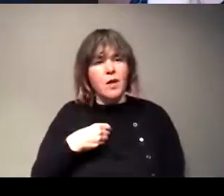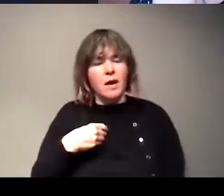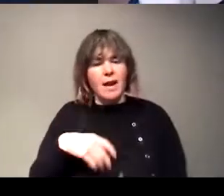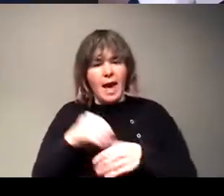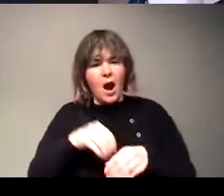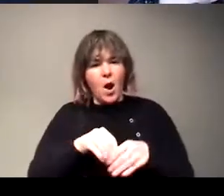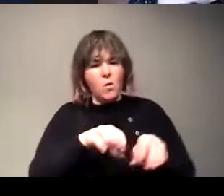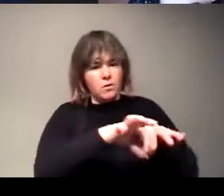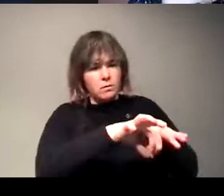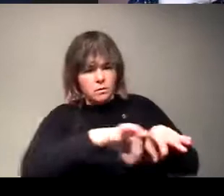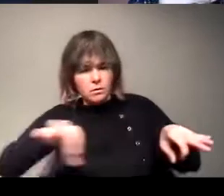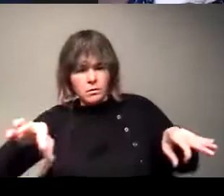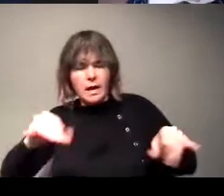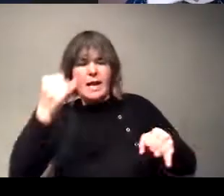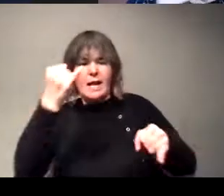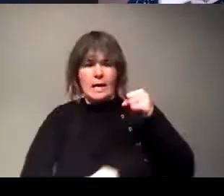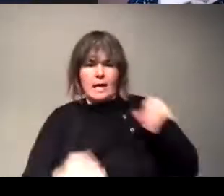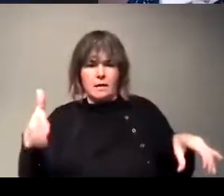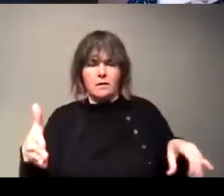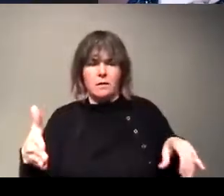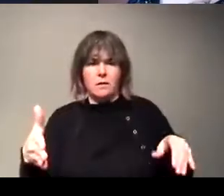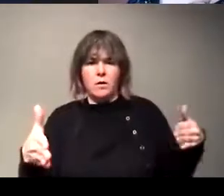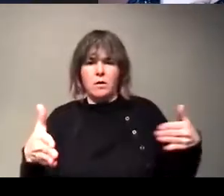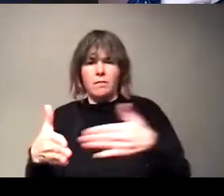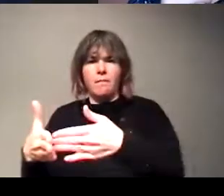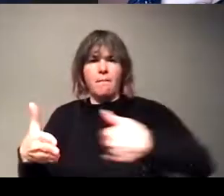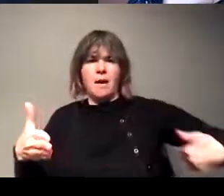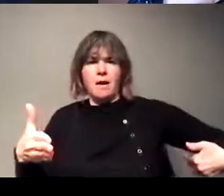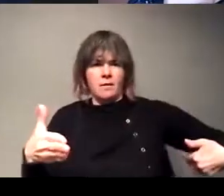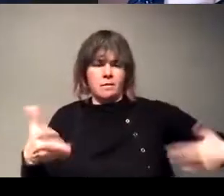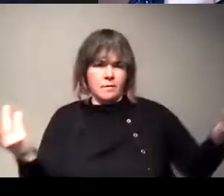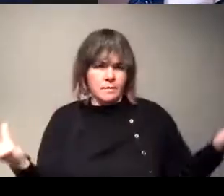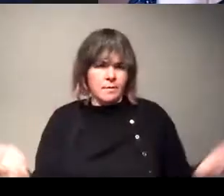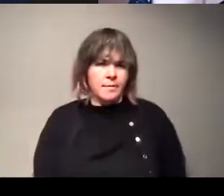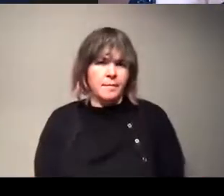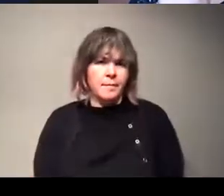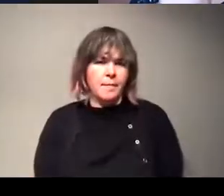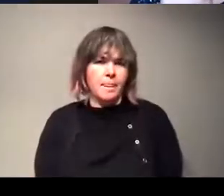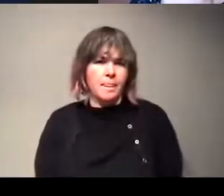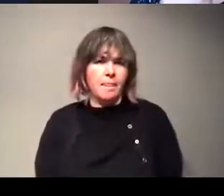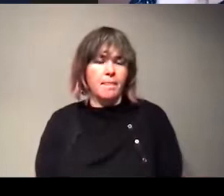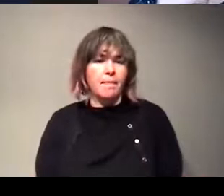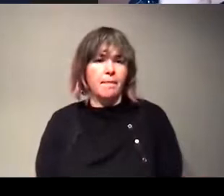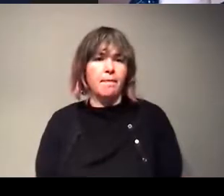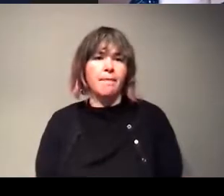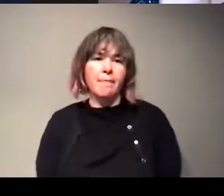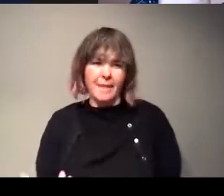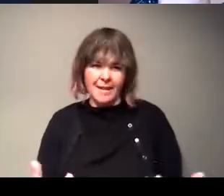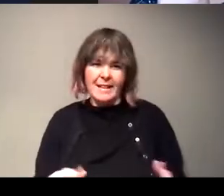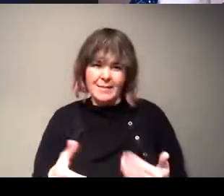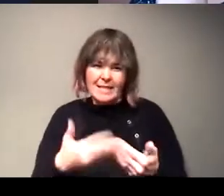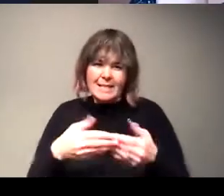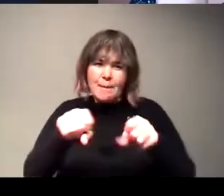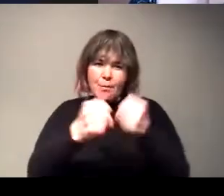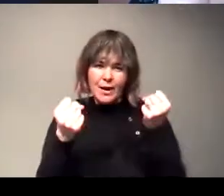casing and with an end point that reflects the laser back, which would then make it really fragile because then